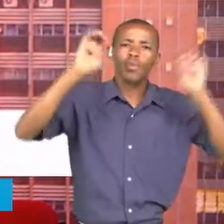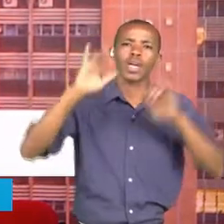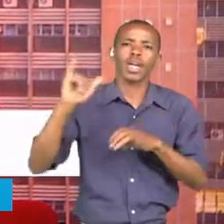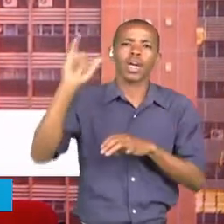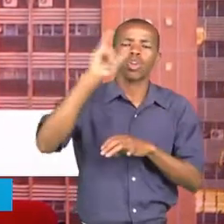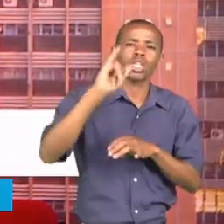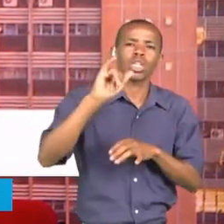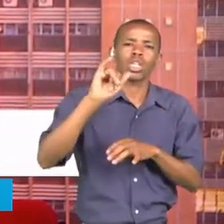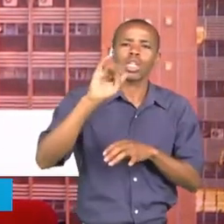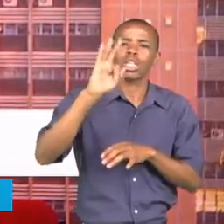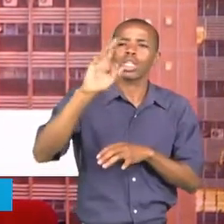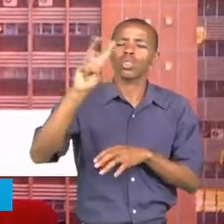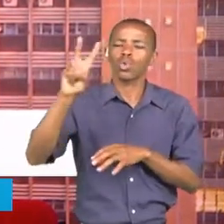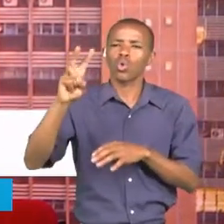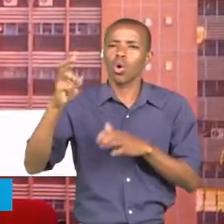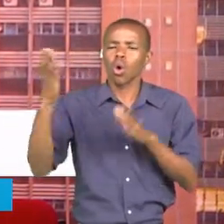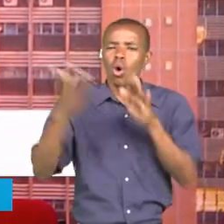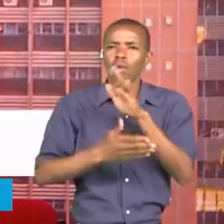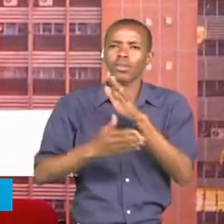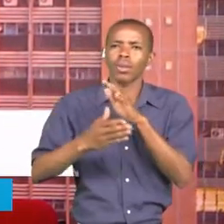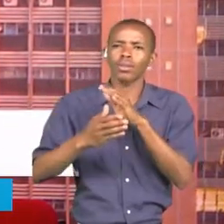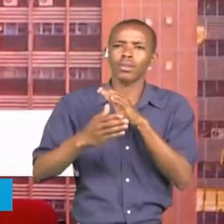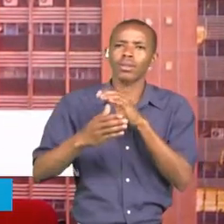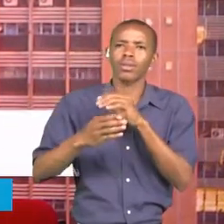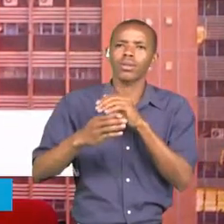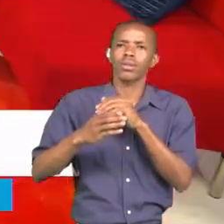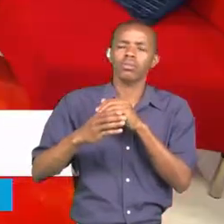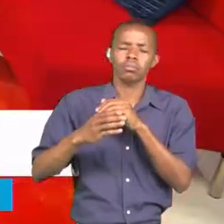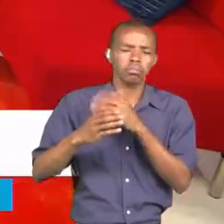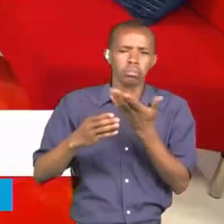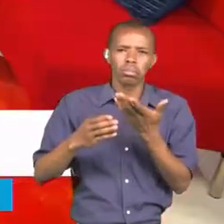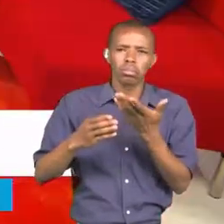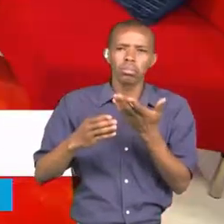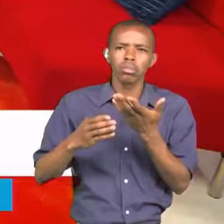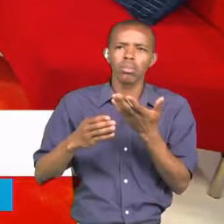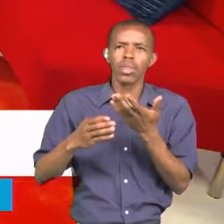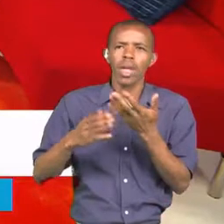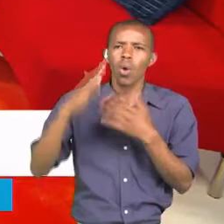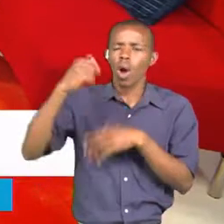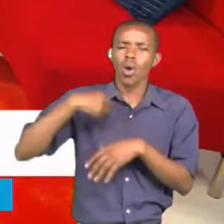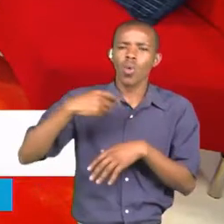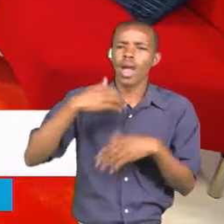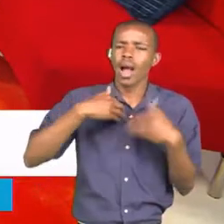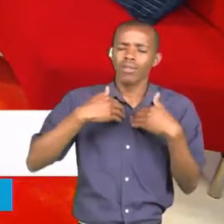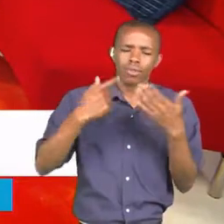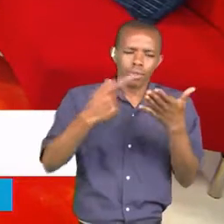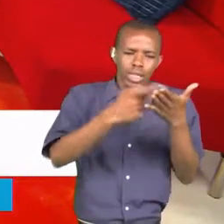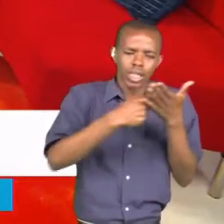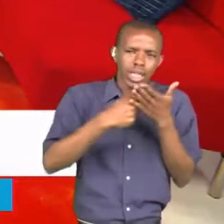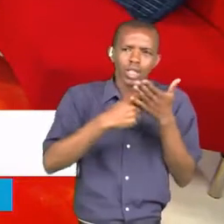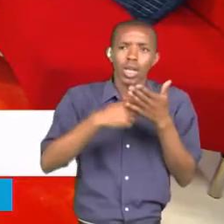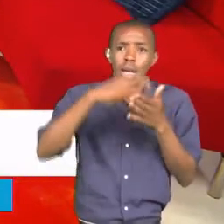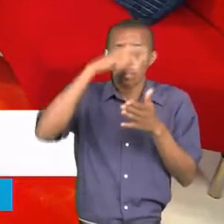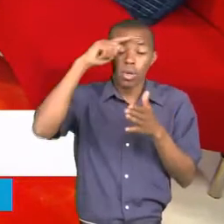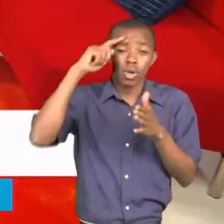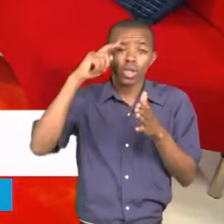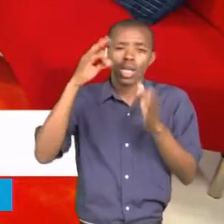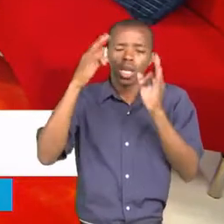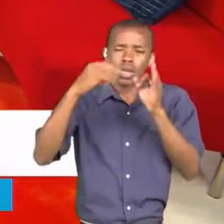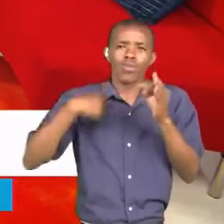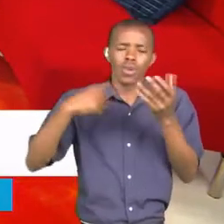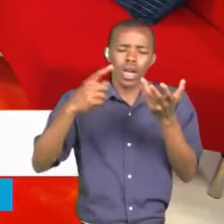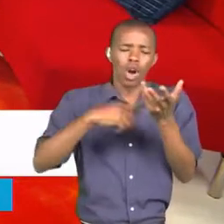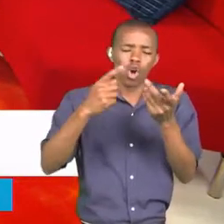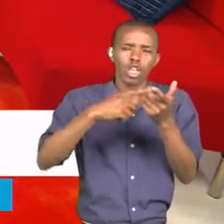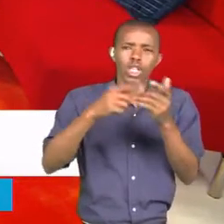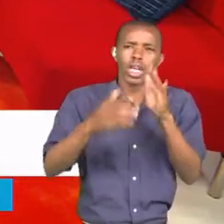32 Kenyans out of 48 million. Is it, you know, why don't we have that conversation? Because if we are going to count